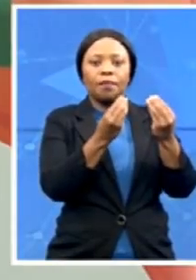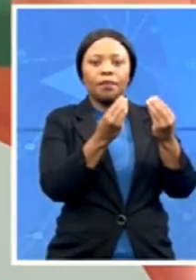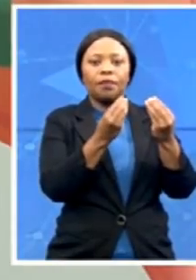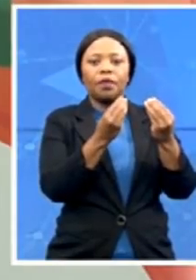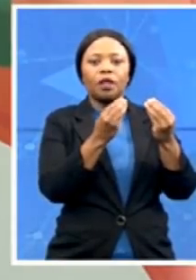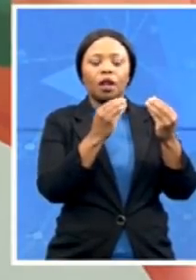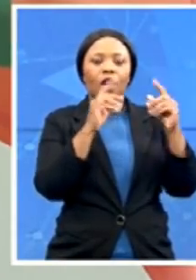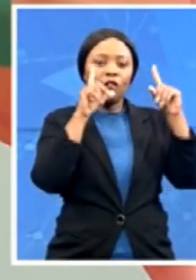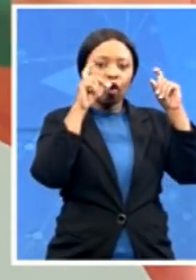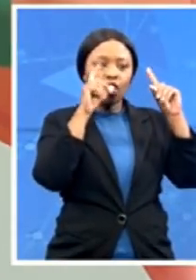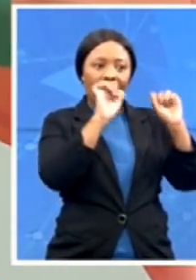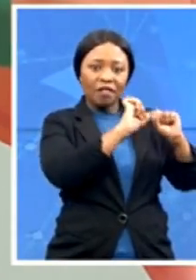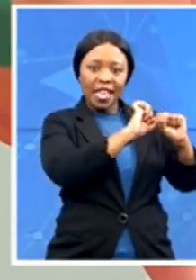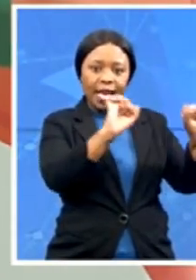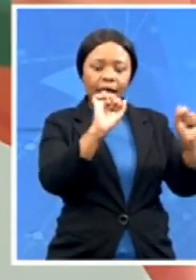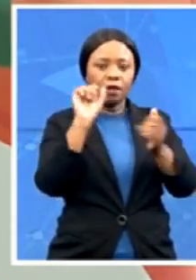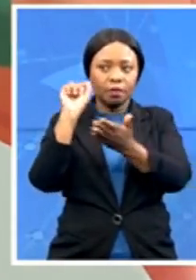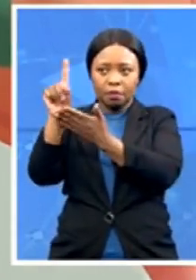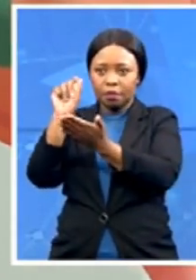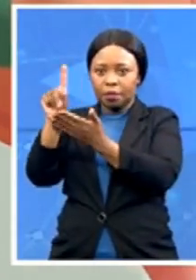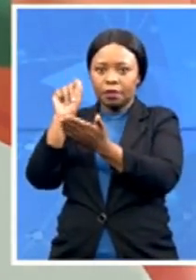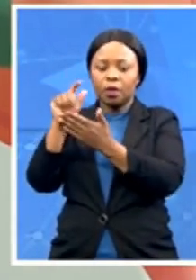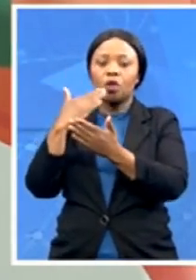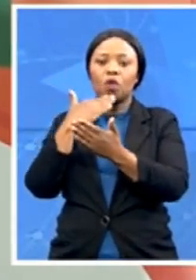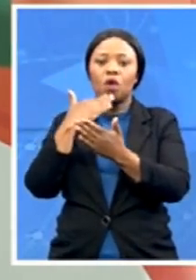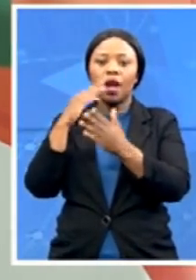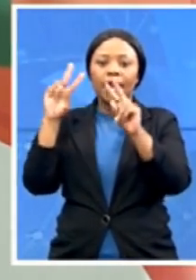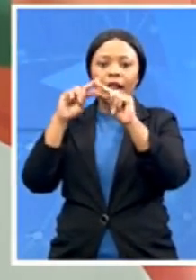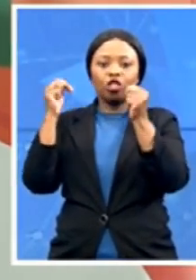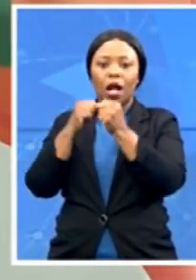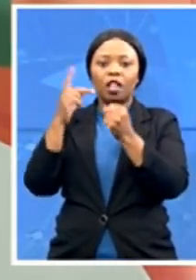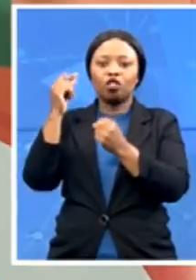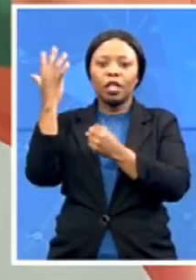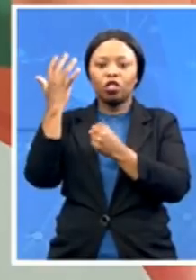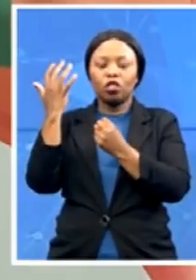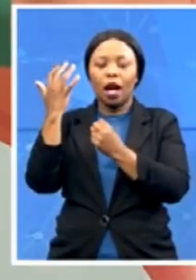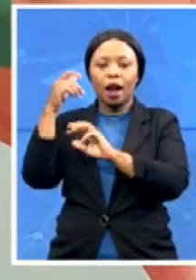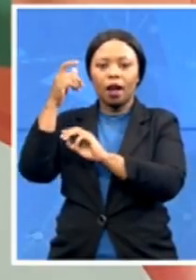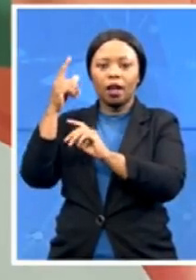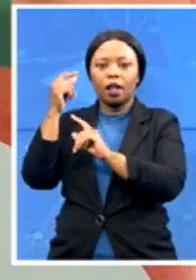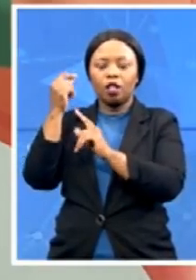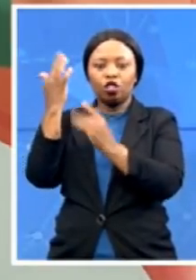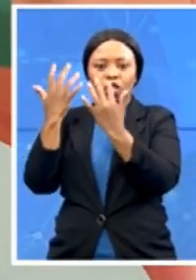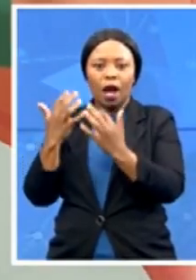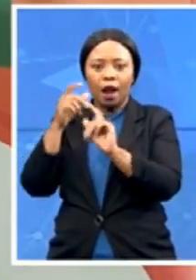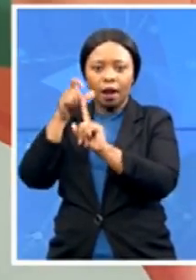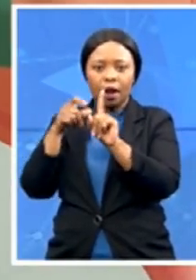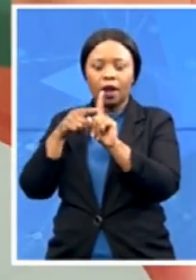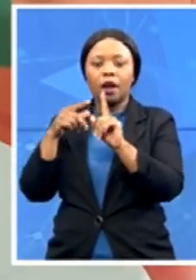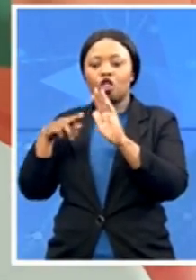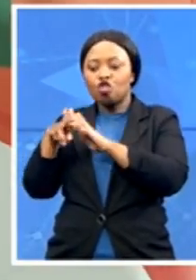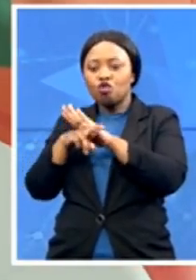our national treasurer, Mrs. Thandi Nontenja, via your local regional leadership.